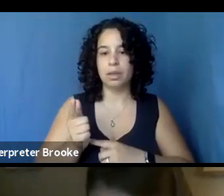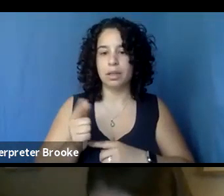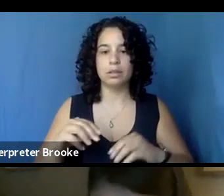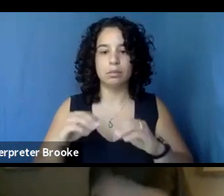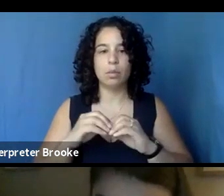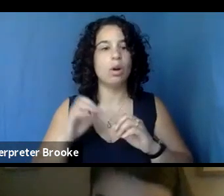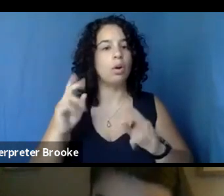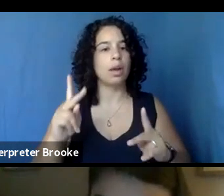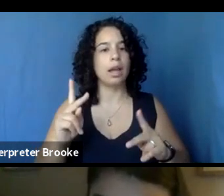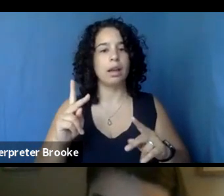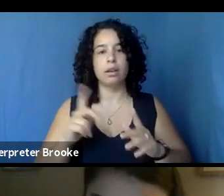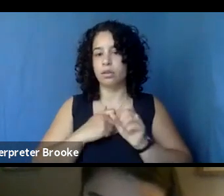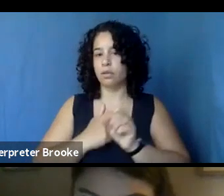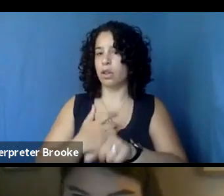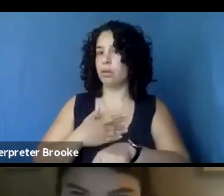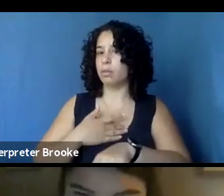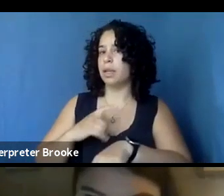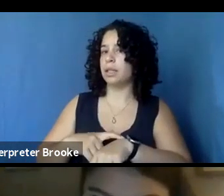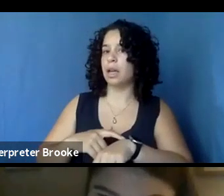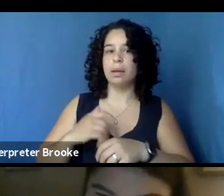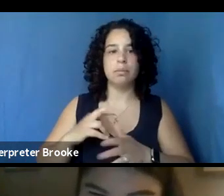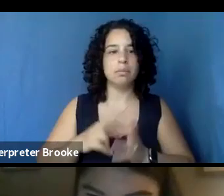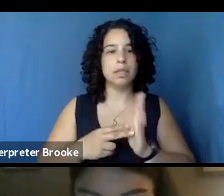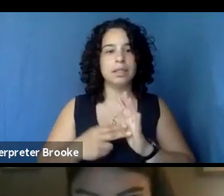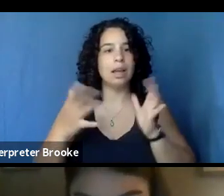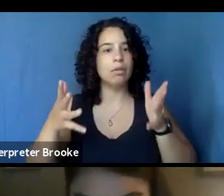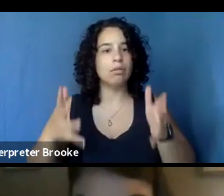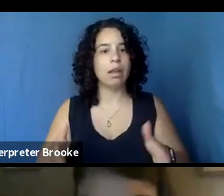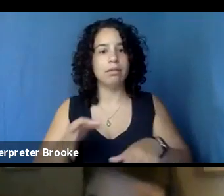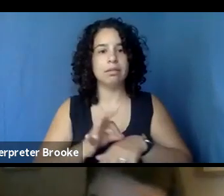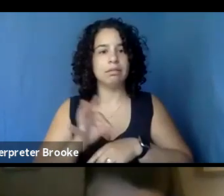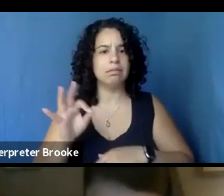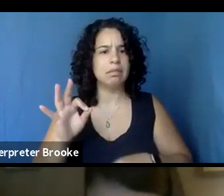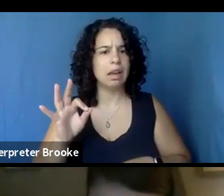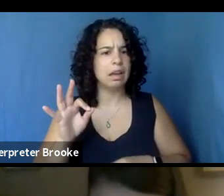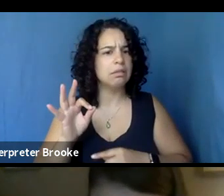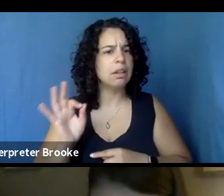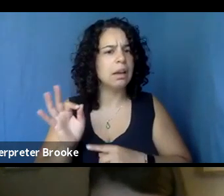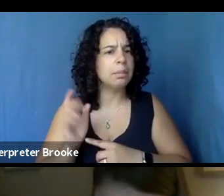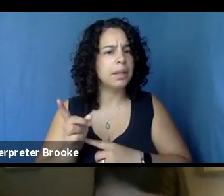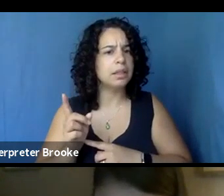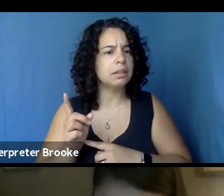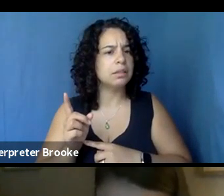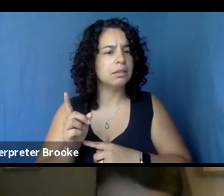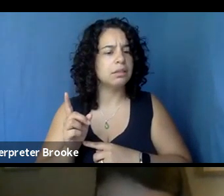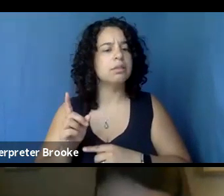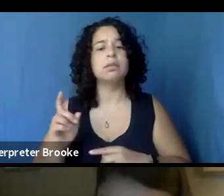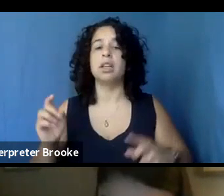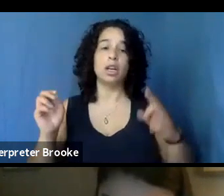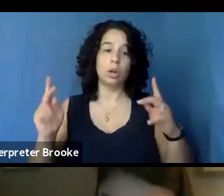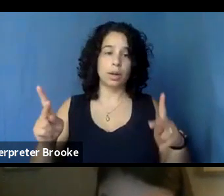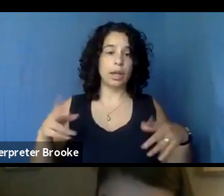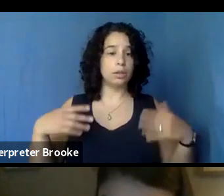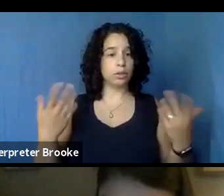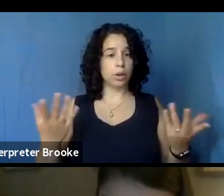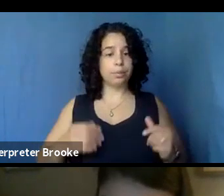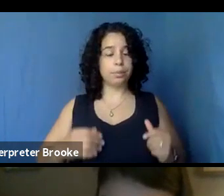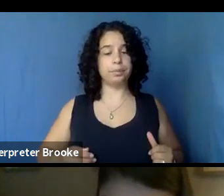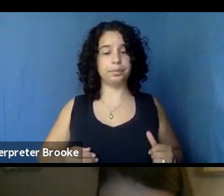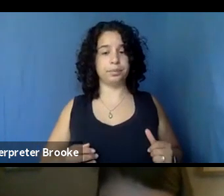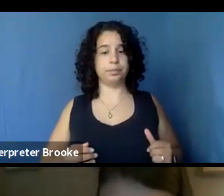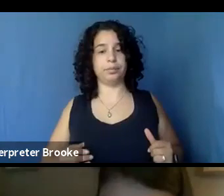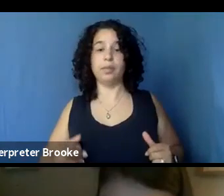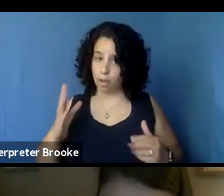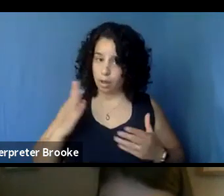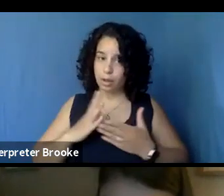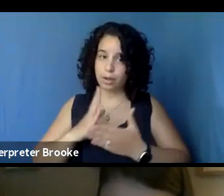is 9 minutes, maybe. Okay, so, all